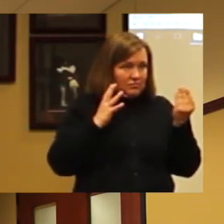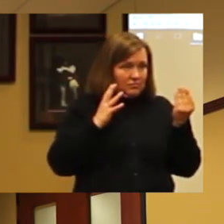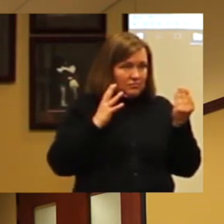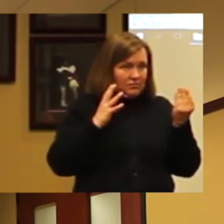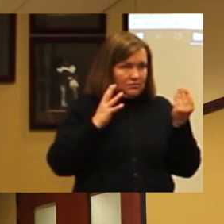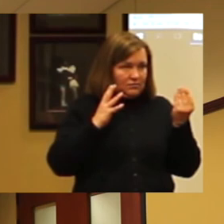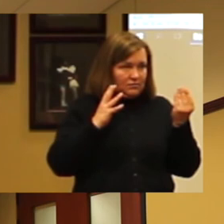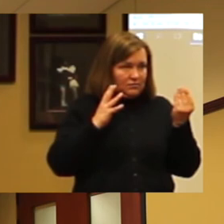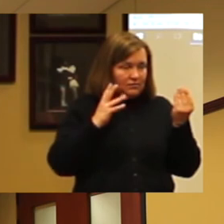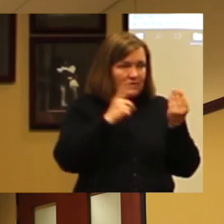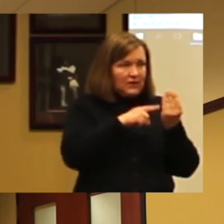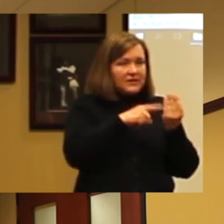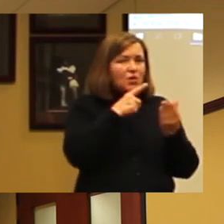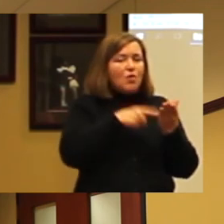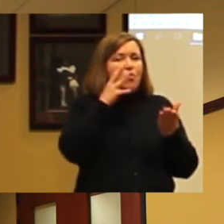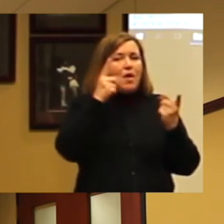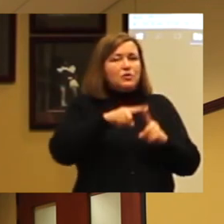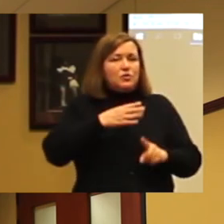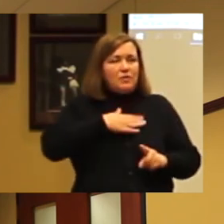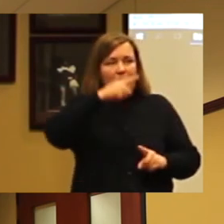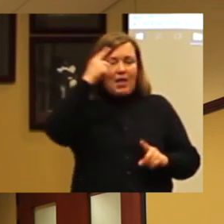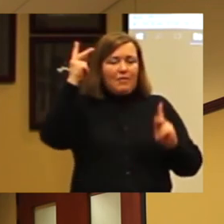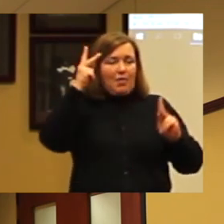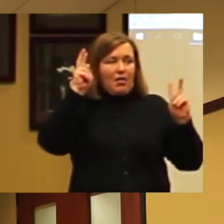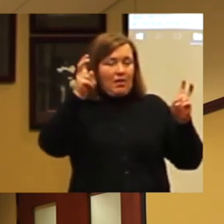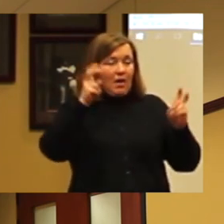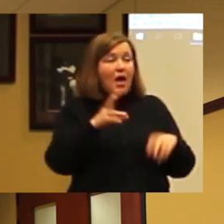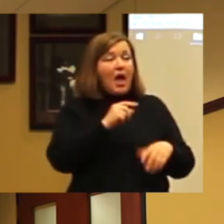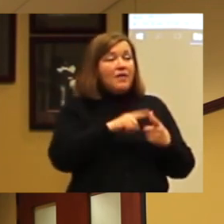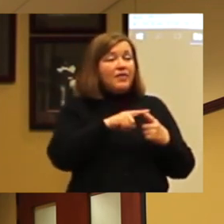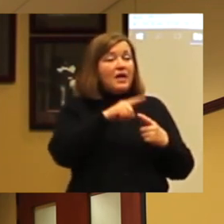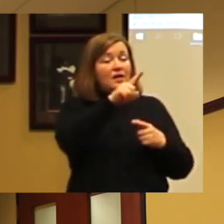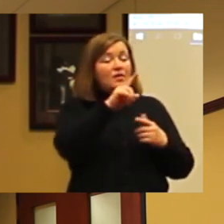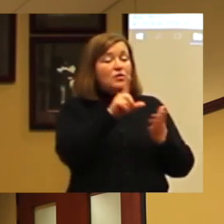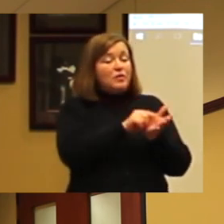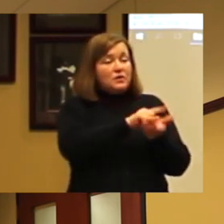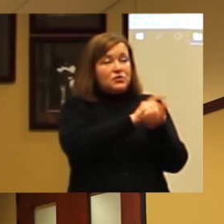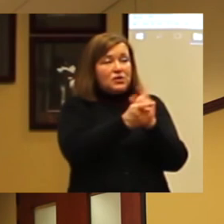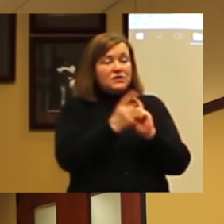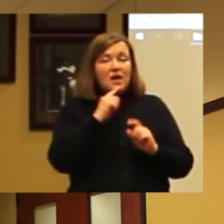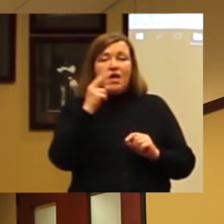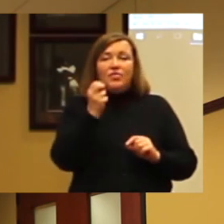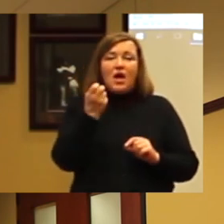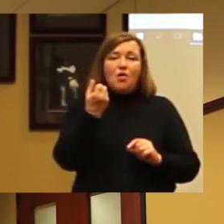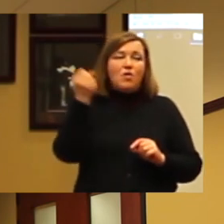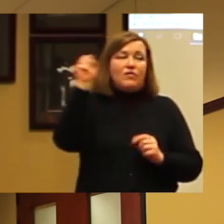my black people? And the New York Times translated as saying, the revolution